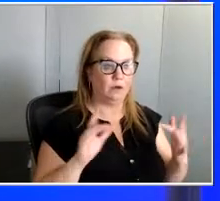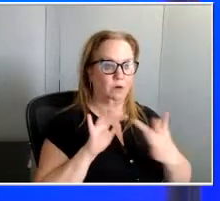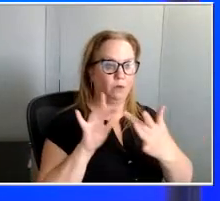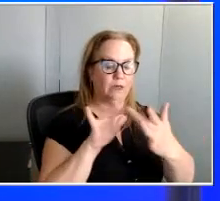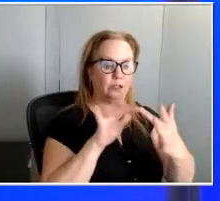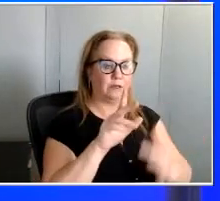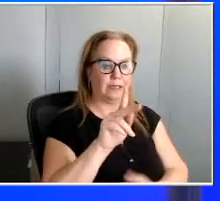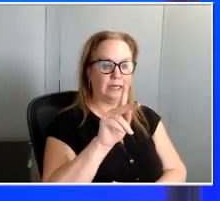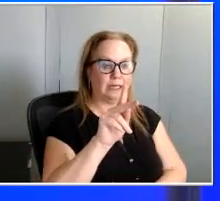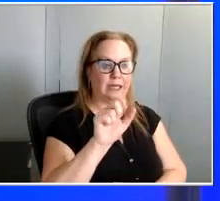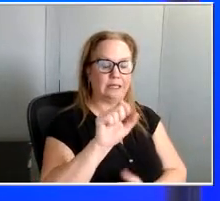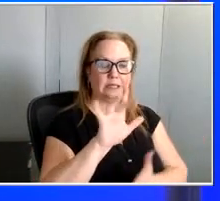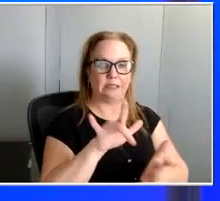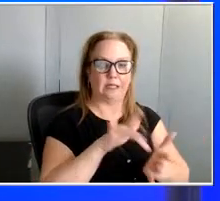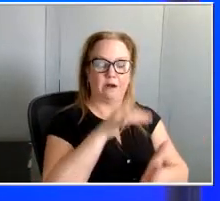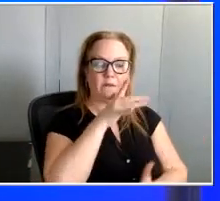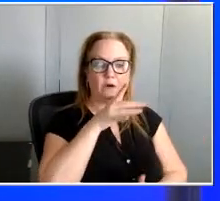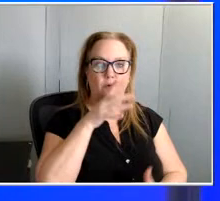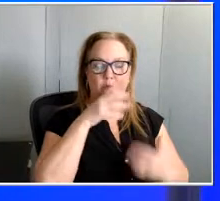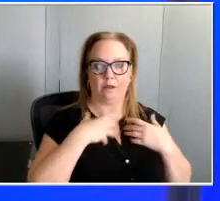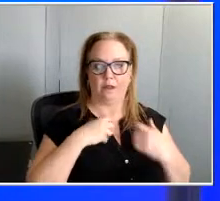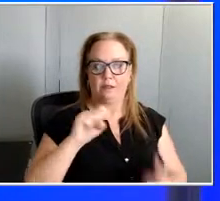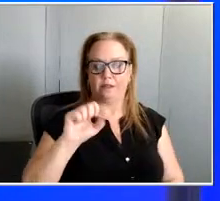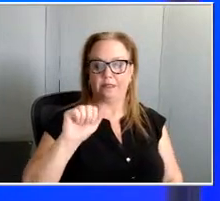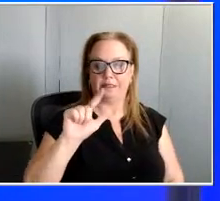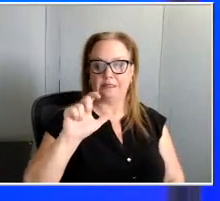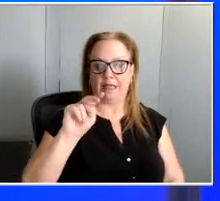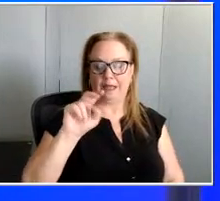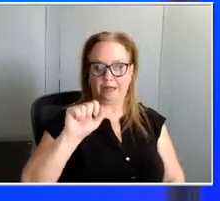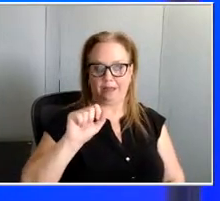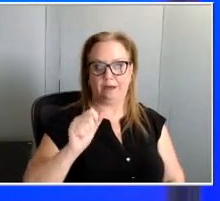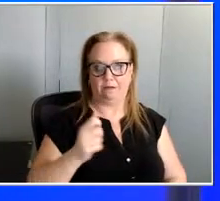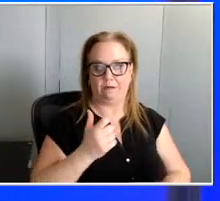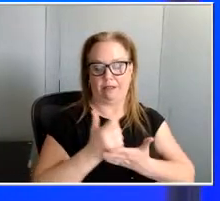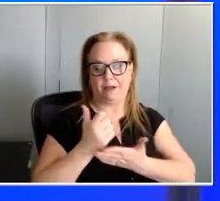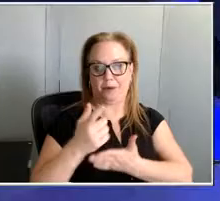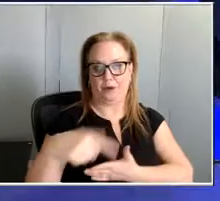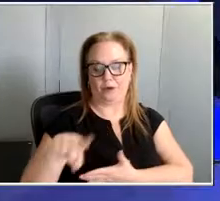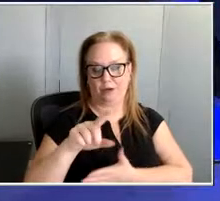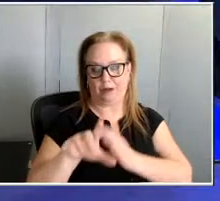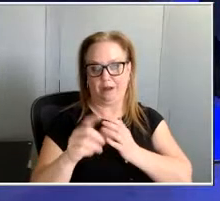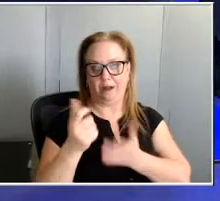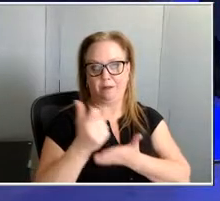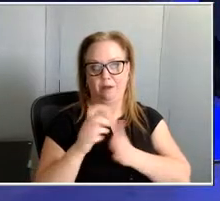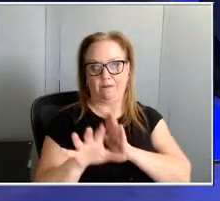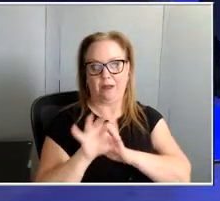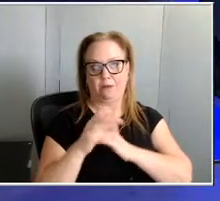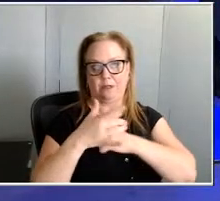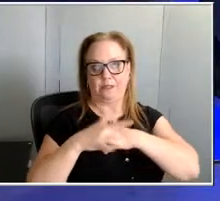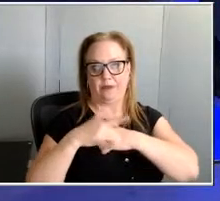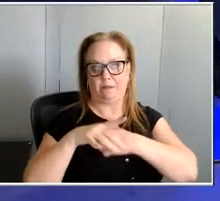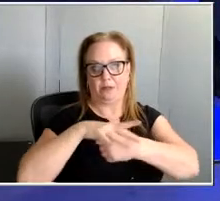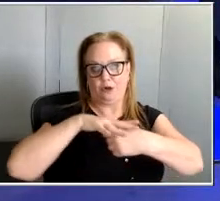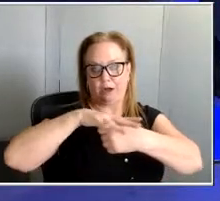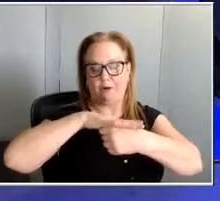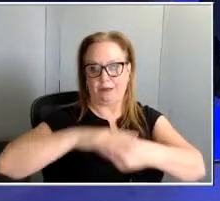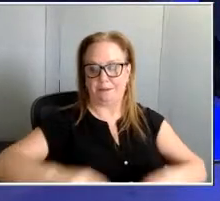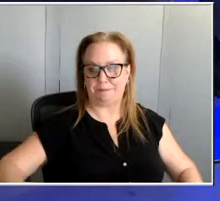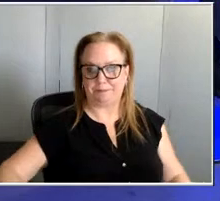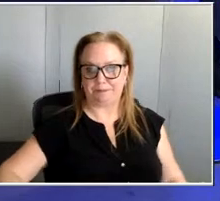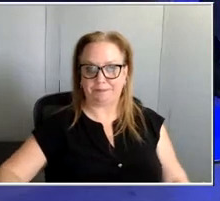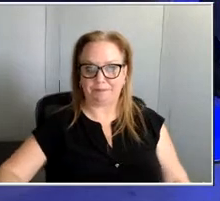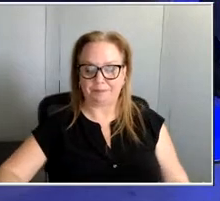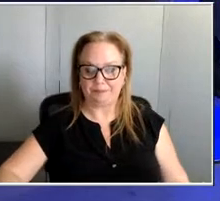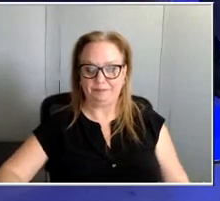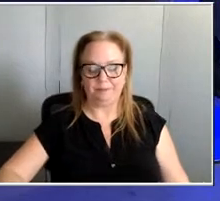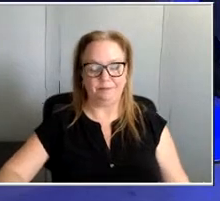Kansas Center for Rural Health at our Salina campus. We'll plug you in and help you find out what's available in your area. I think that's such